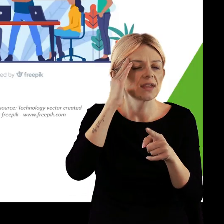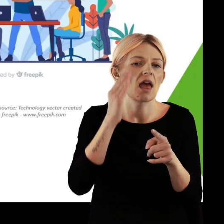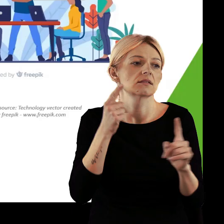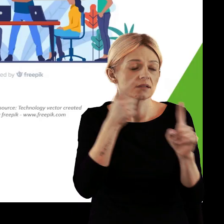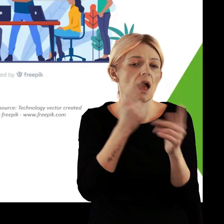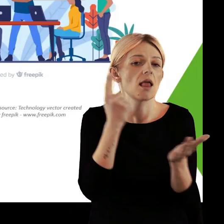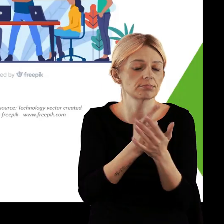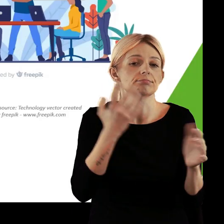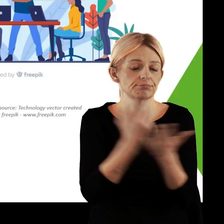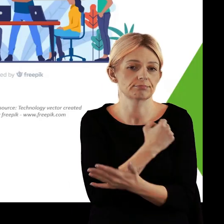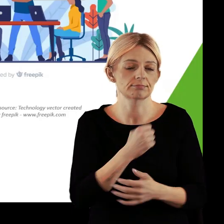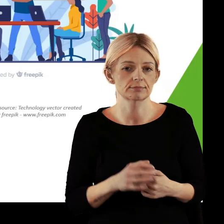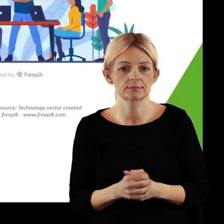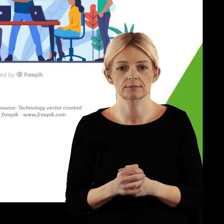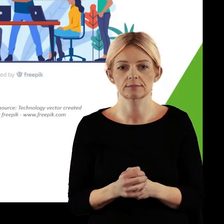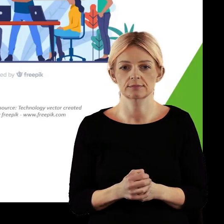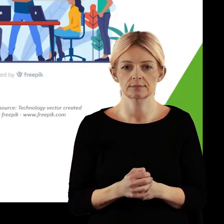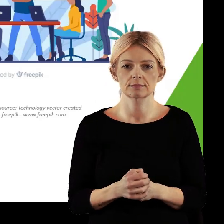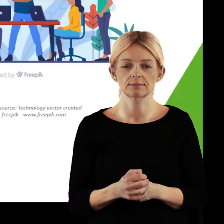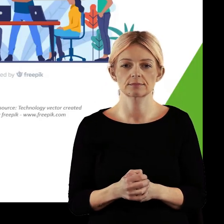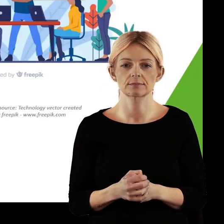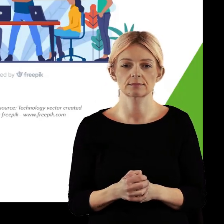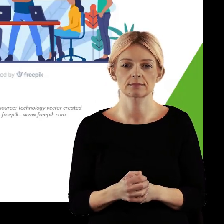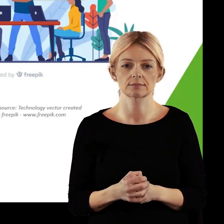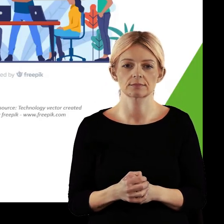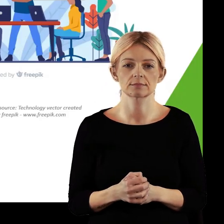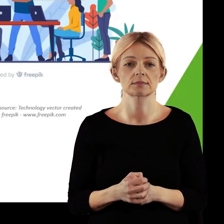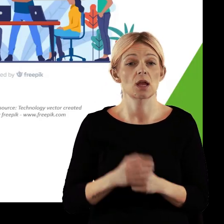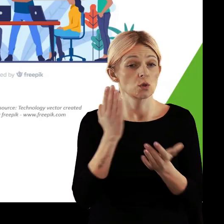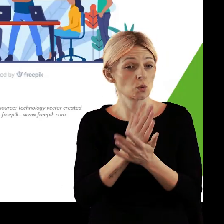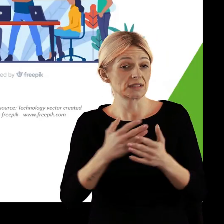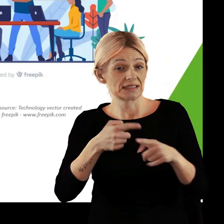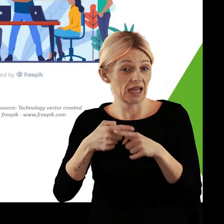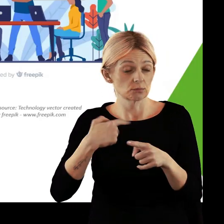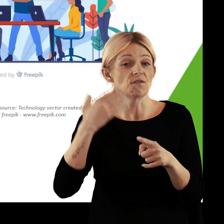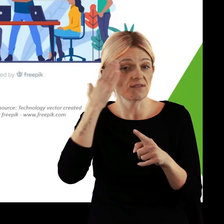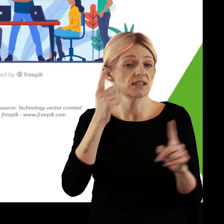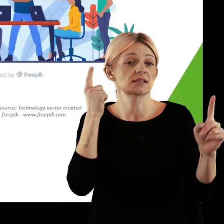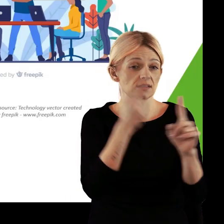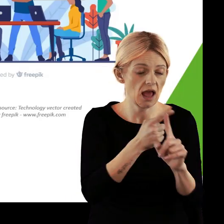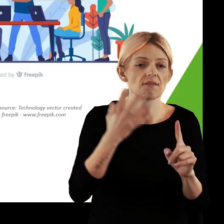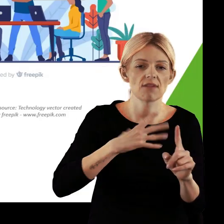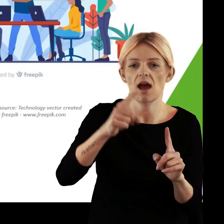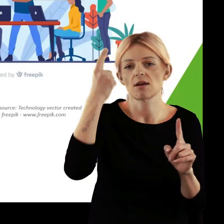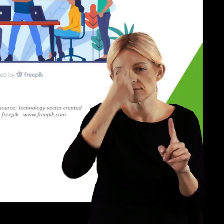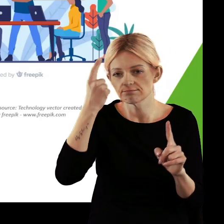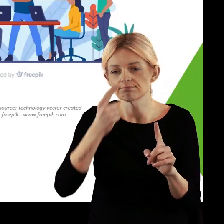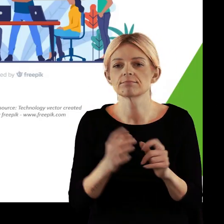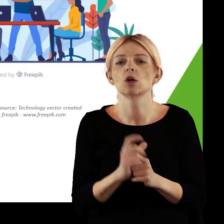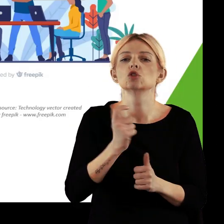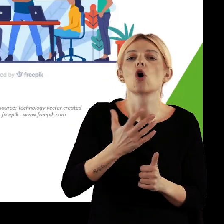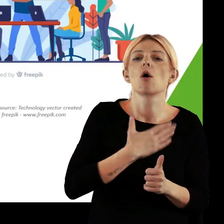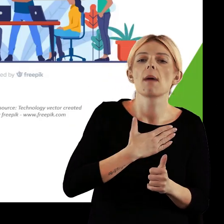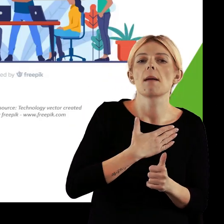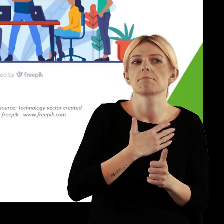know what the goal is as a team, it is worth considering what resources are needed to achieve